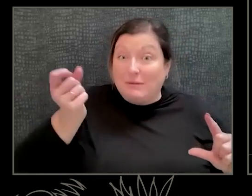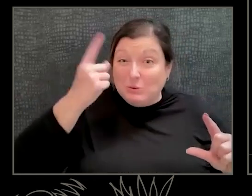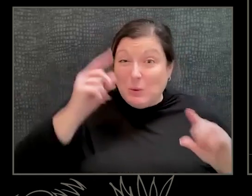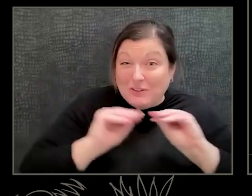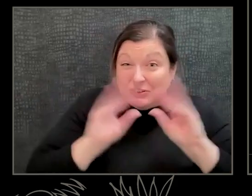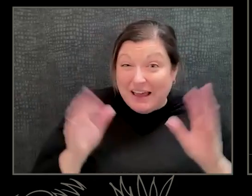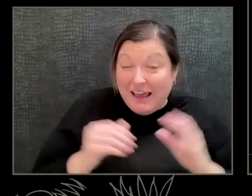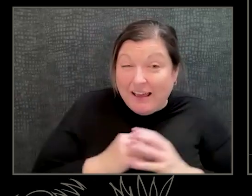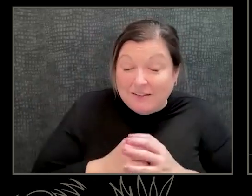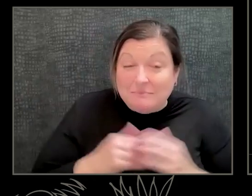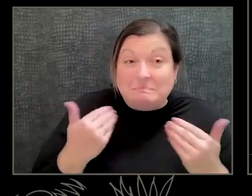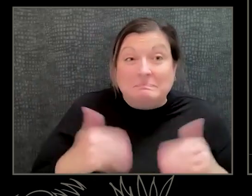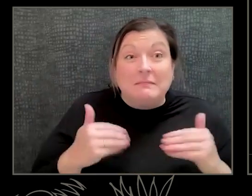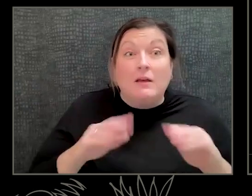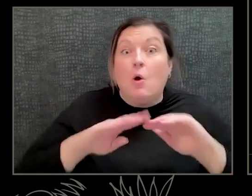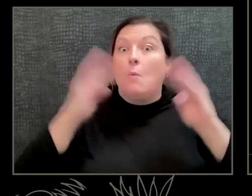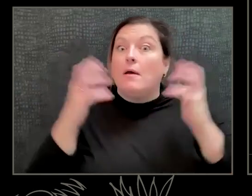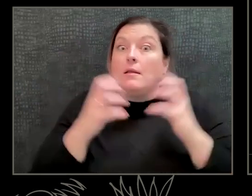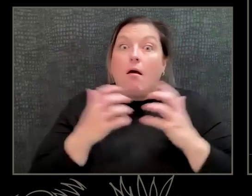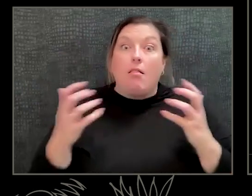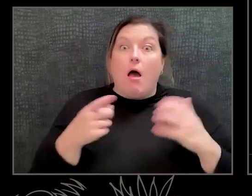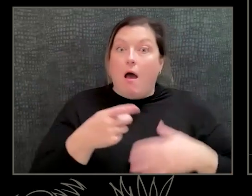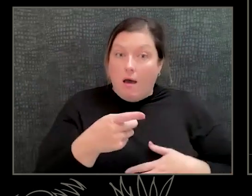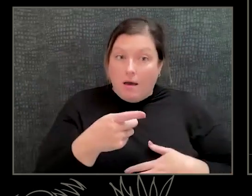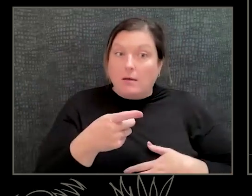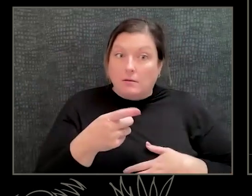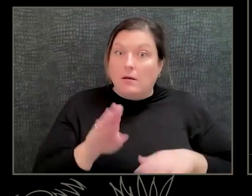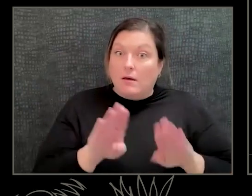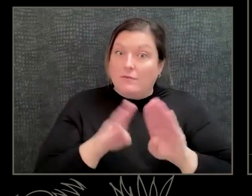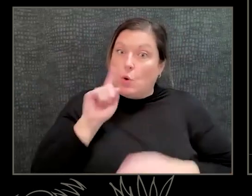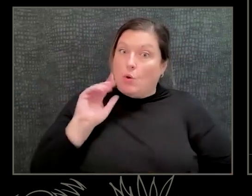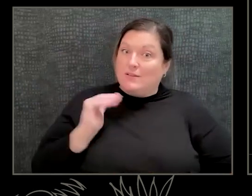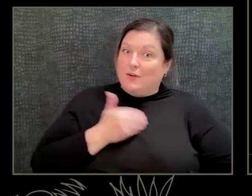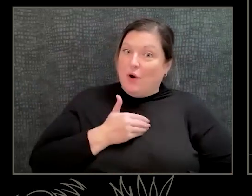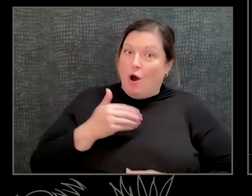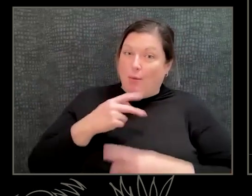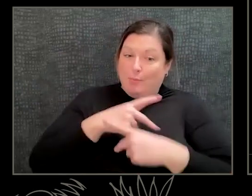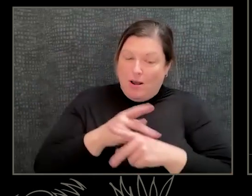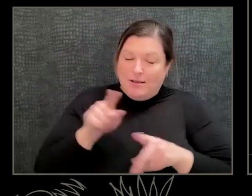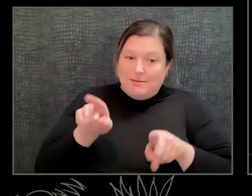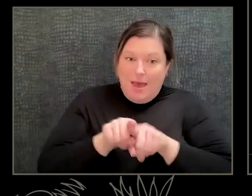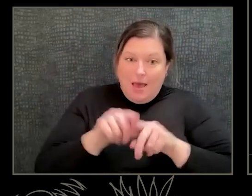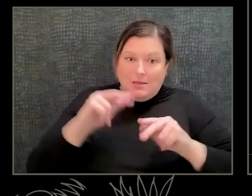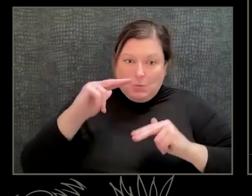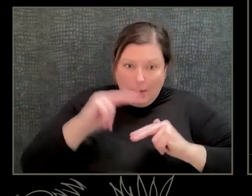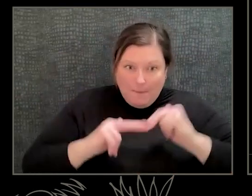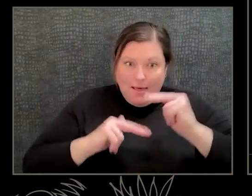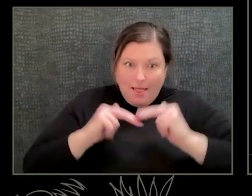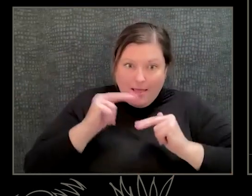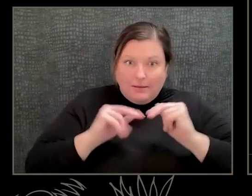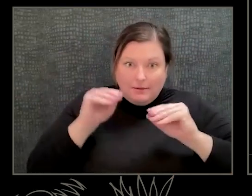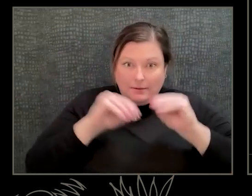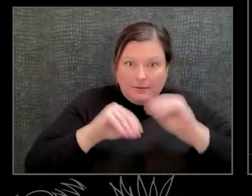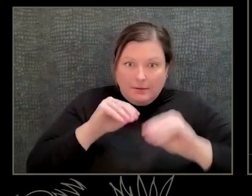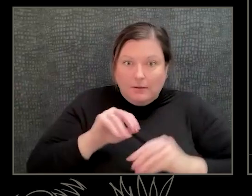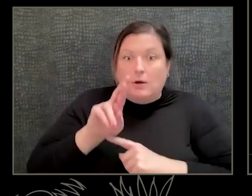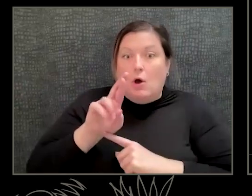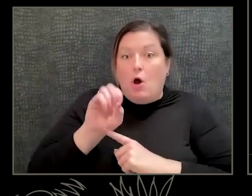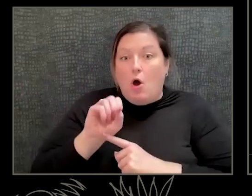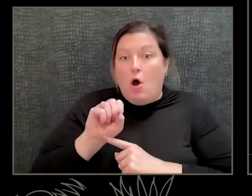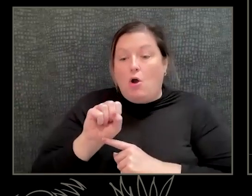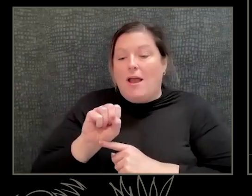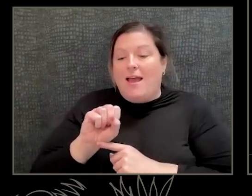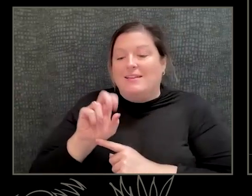because it opened up a lot of doors for our product as we were building our SDKs and our developer